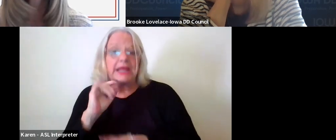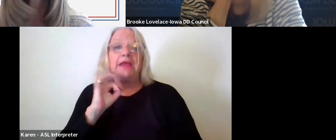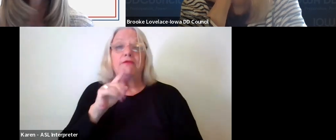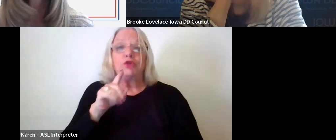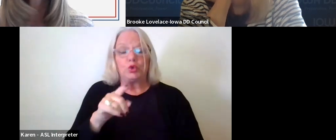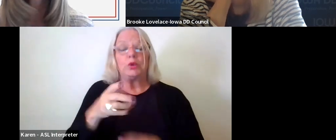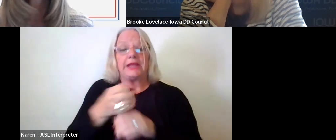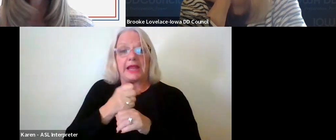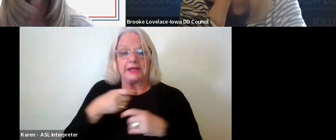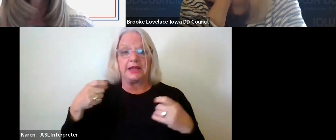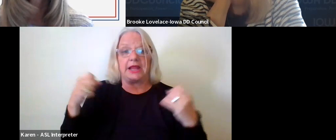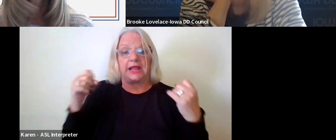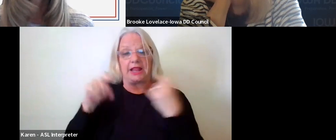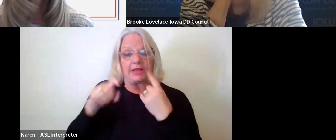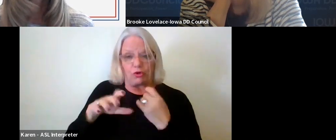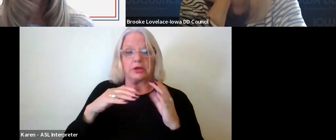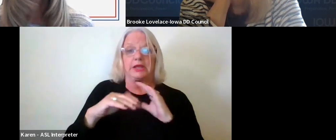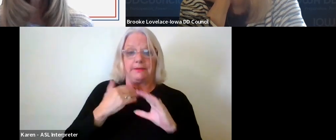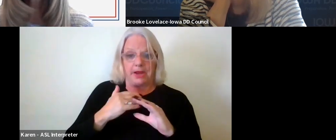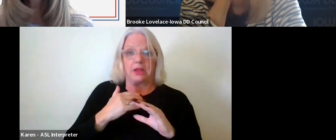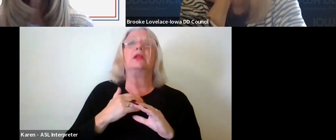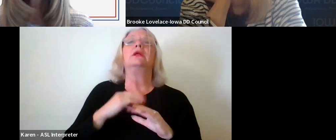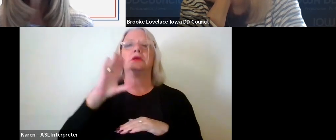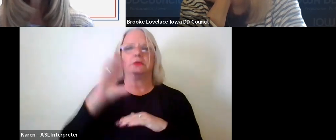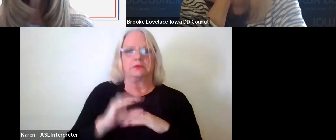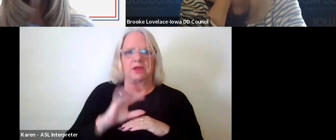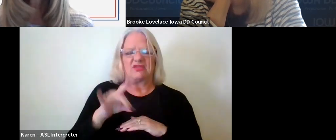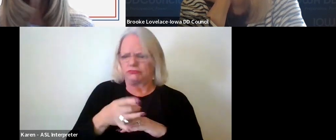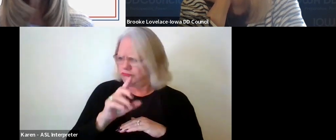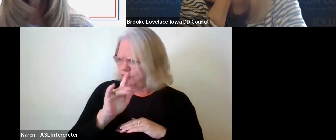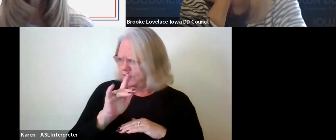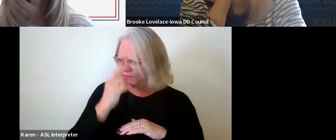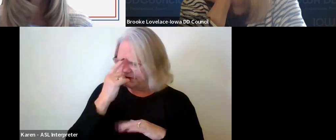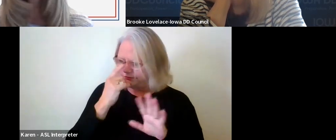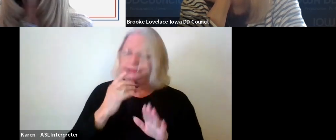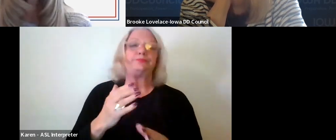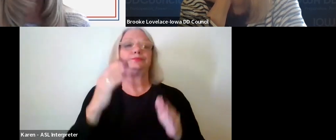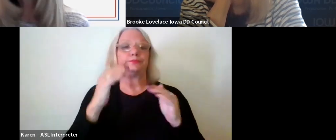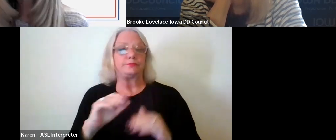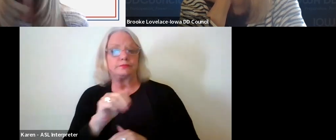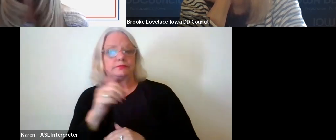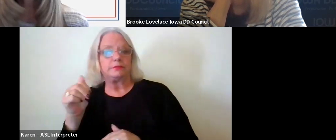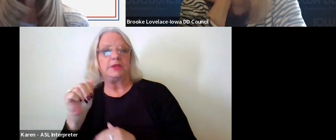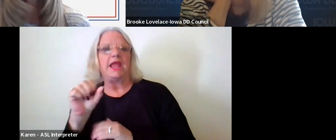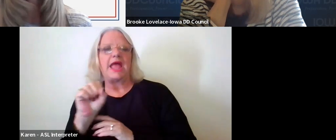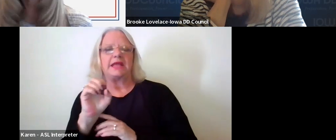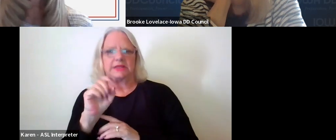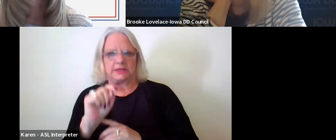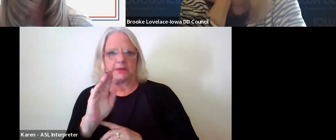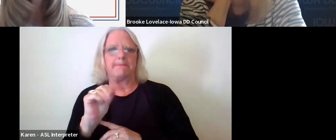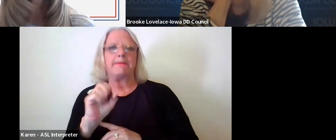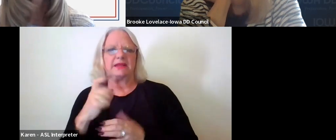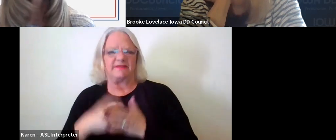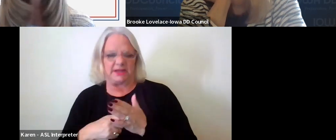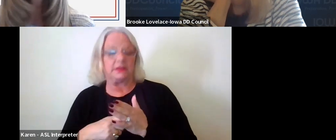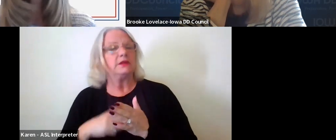discounted to $8.25. Also, there's asset-based fees that comes with investing, those investment